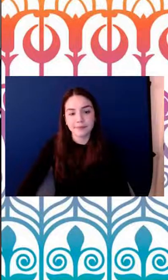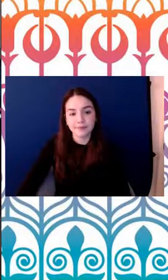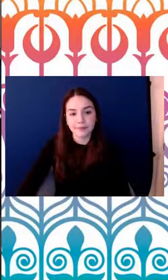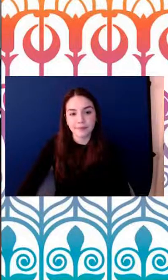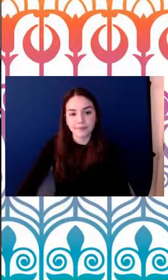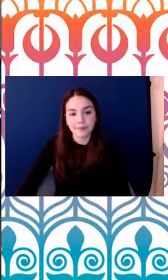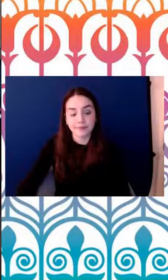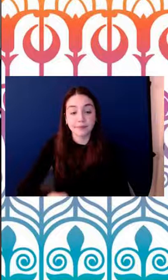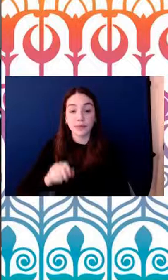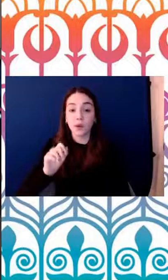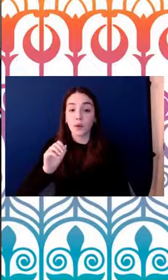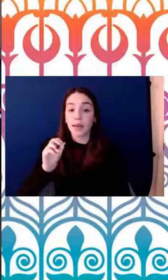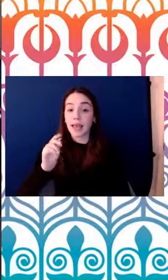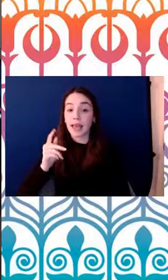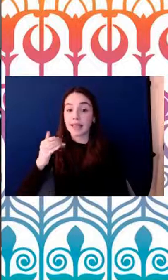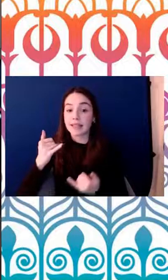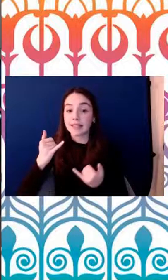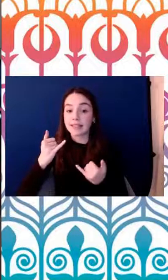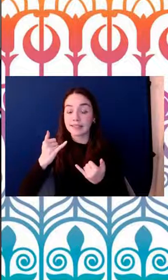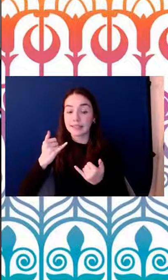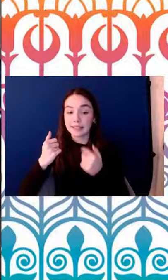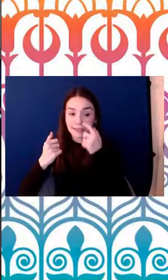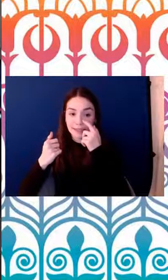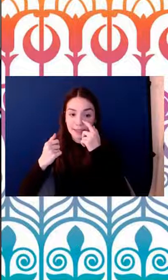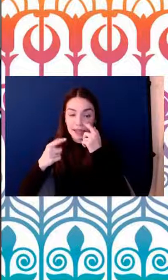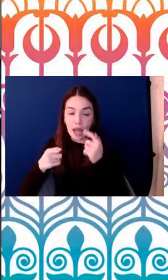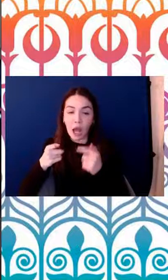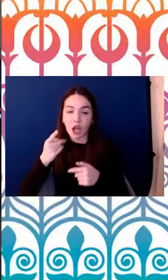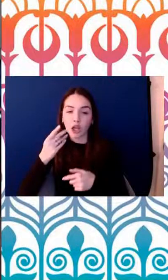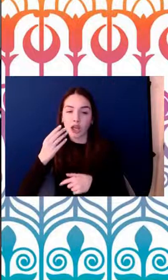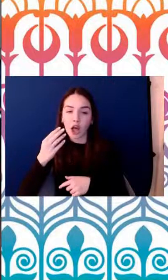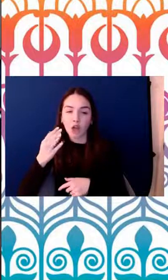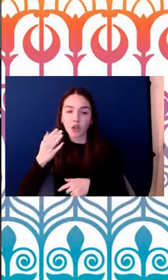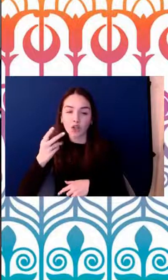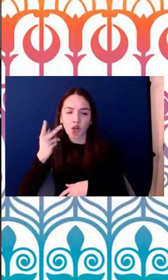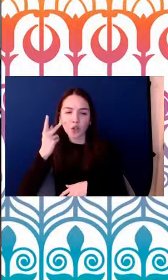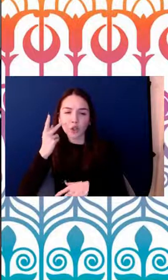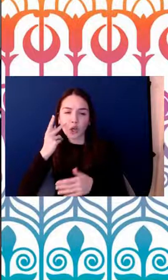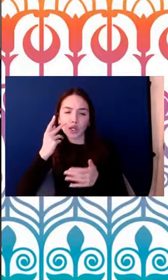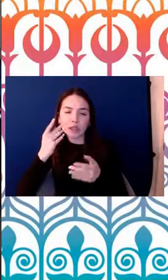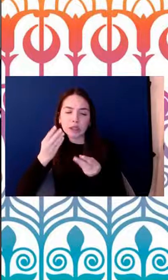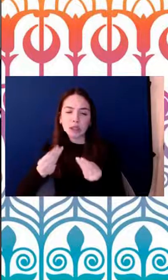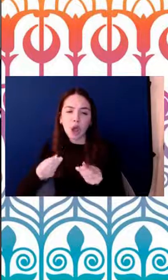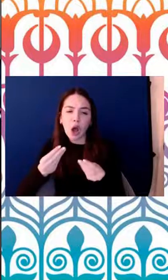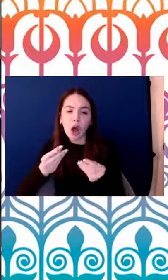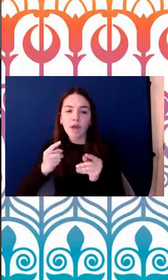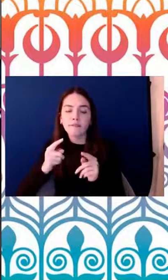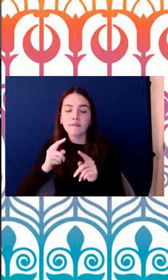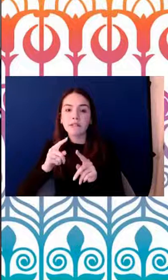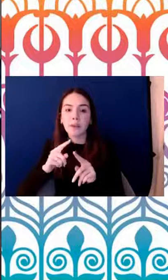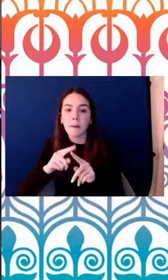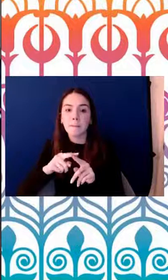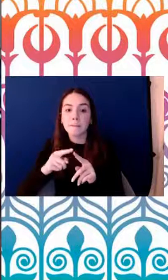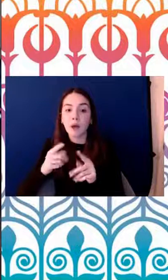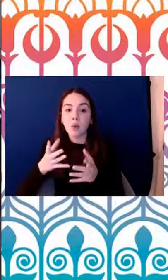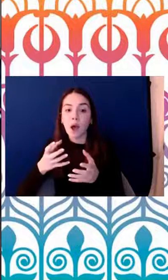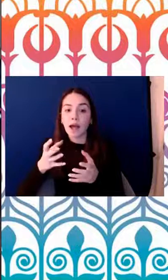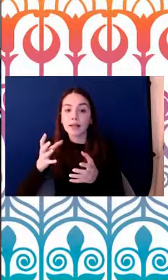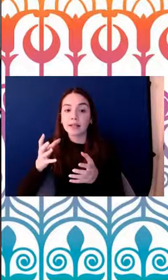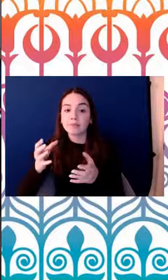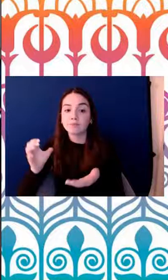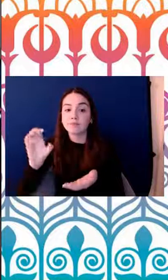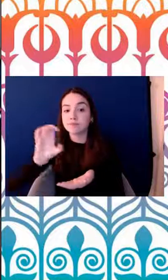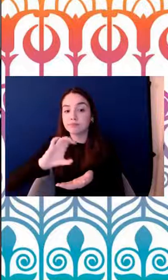So now we're going to make our mash. So it looks mashy, but we want to add a little seasoning. And this is, if you like